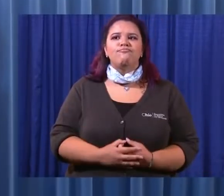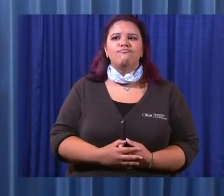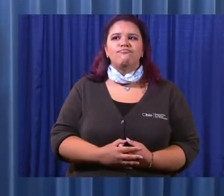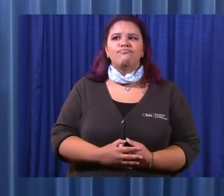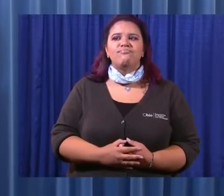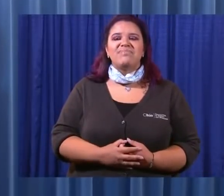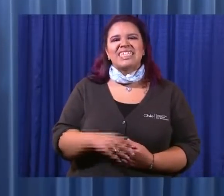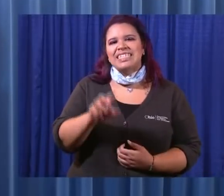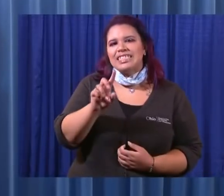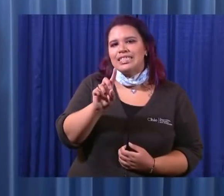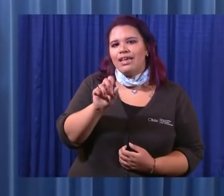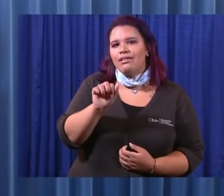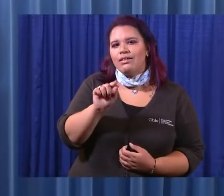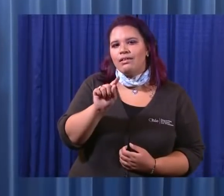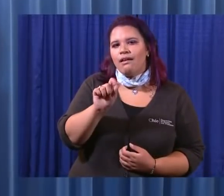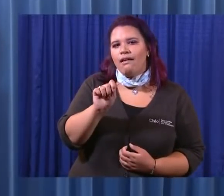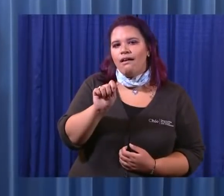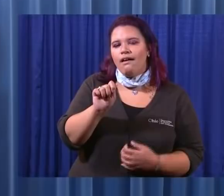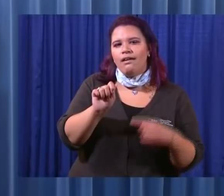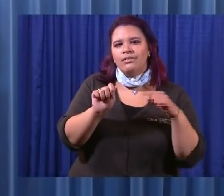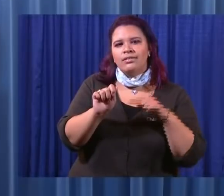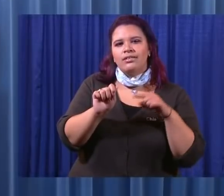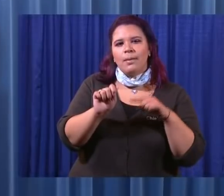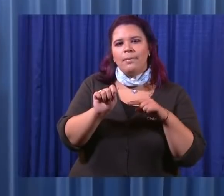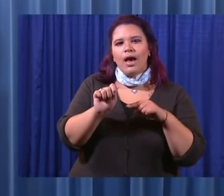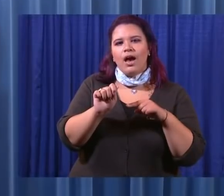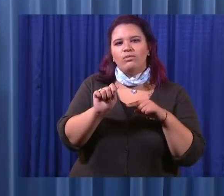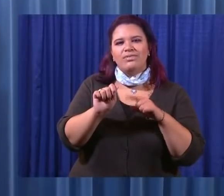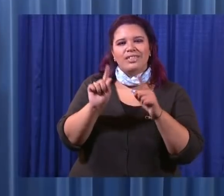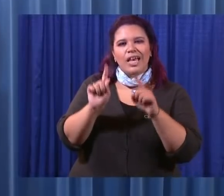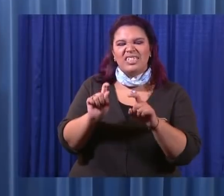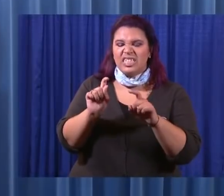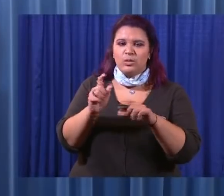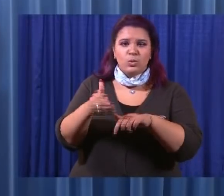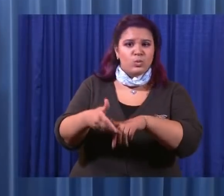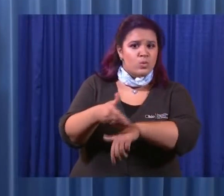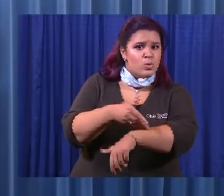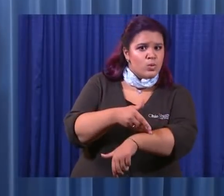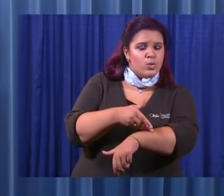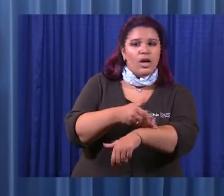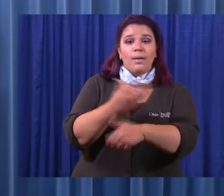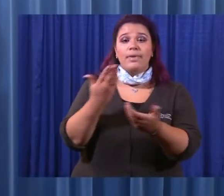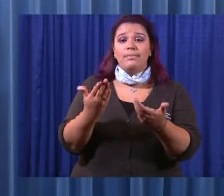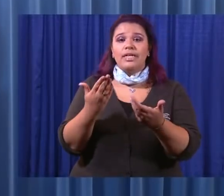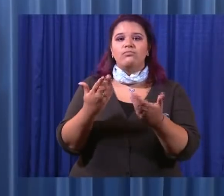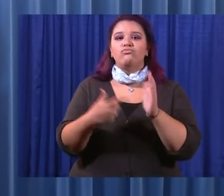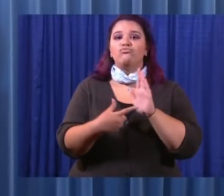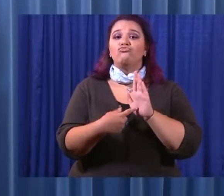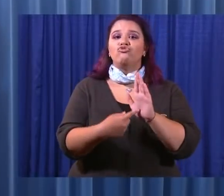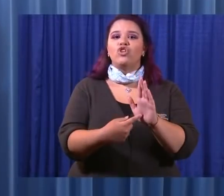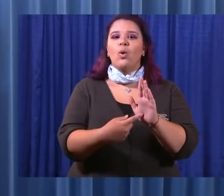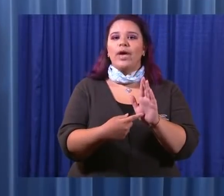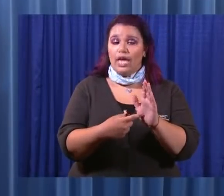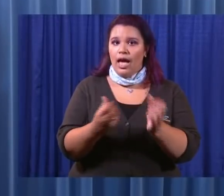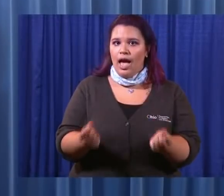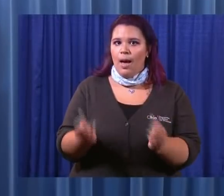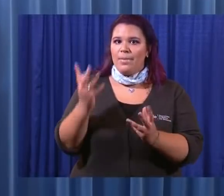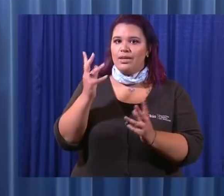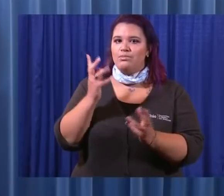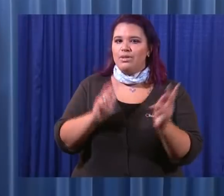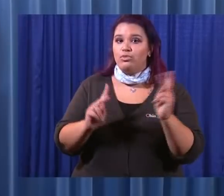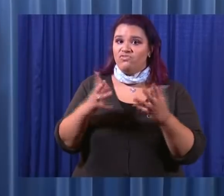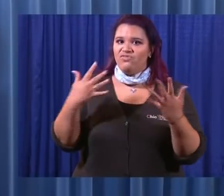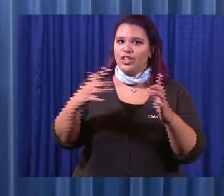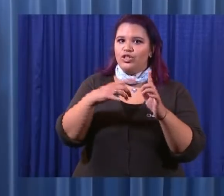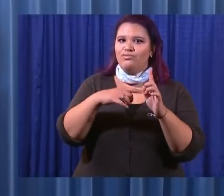to kind of talk about that testing, especially when it comes to maybe putting out a positivity rate, adding more data to the website